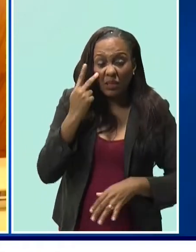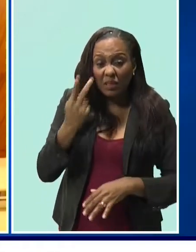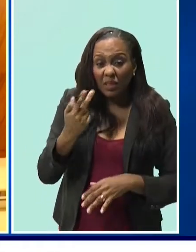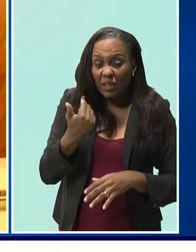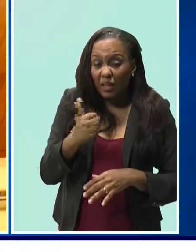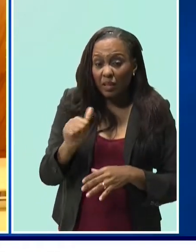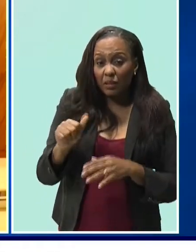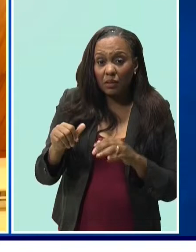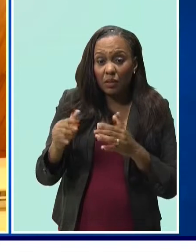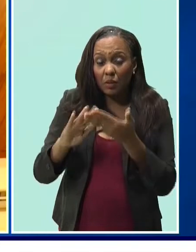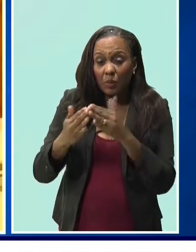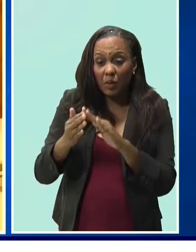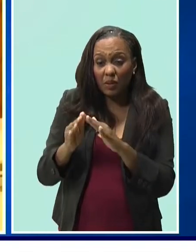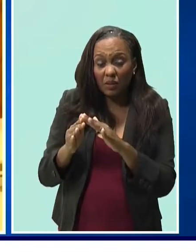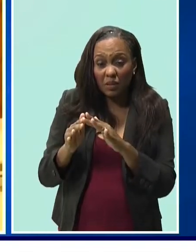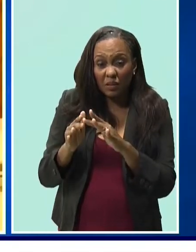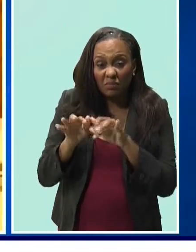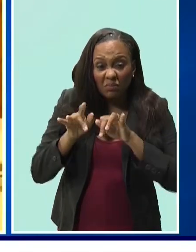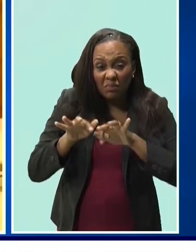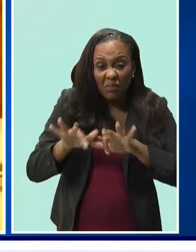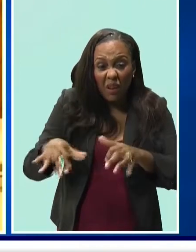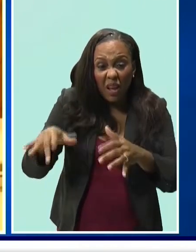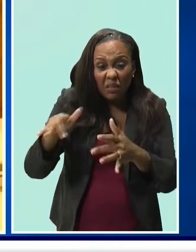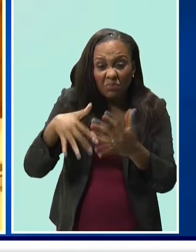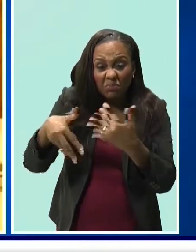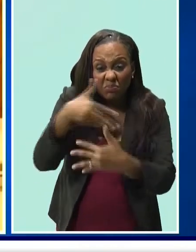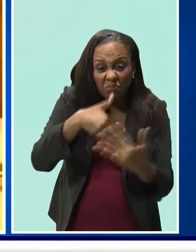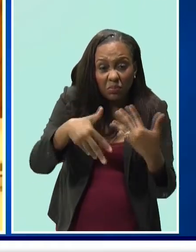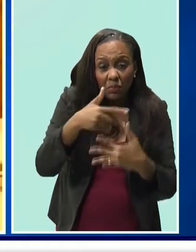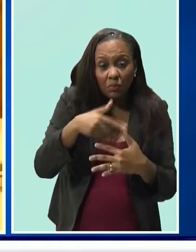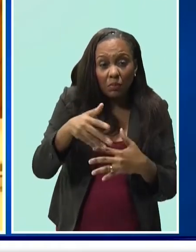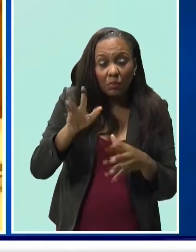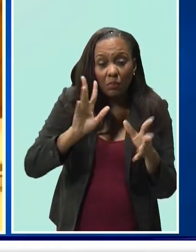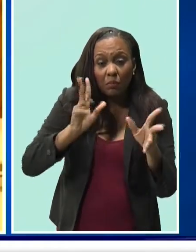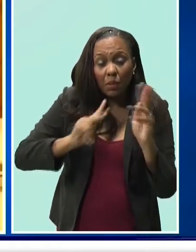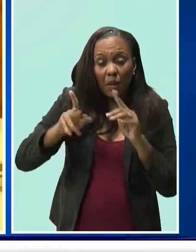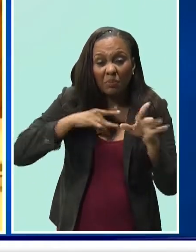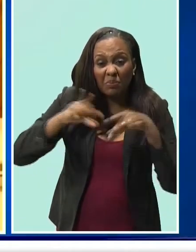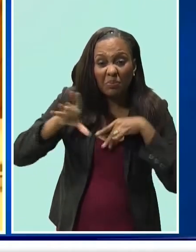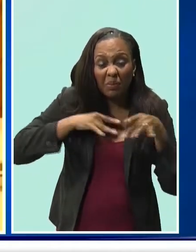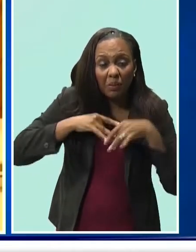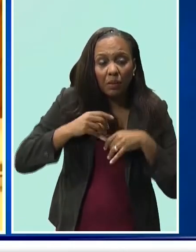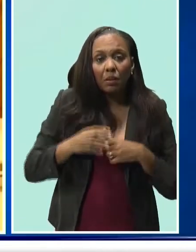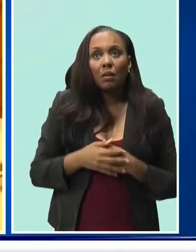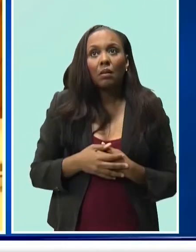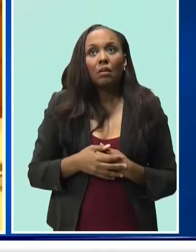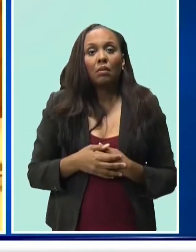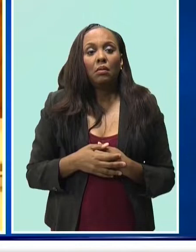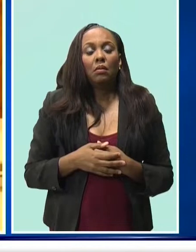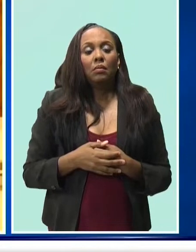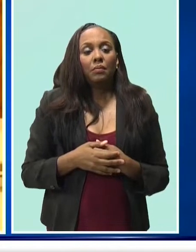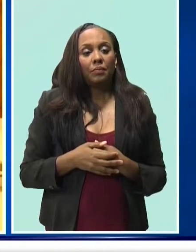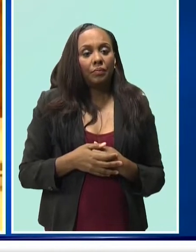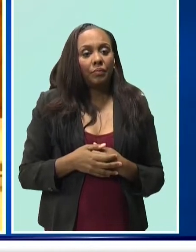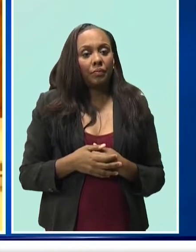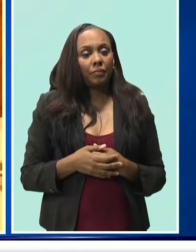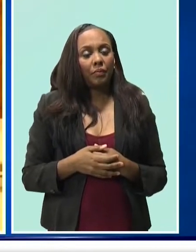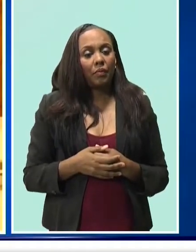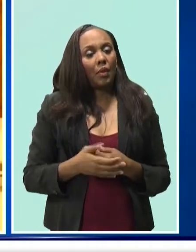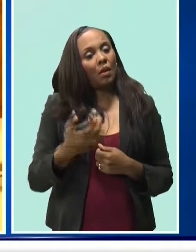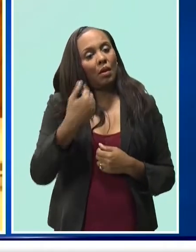Looking at the information that we have, and we will certainly be very frank with the public when we